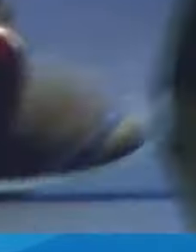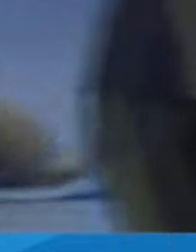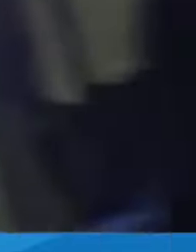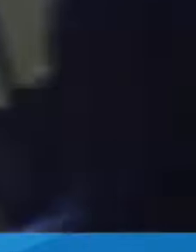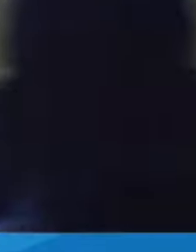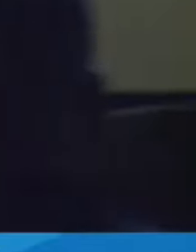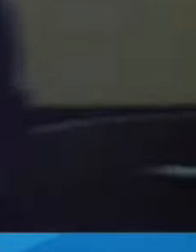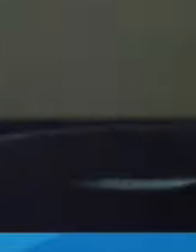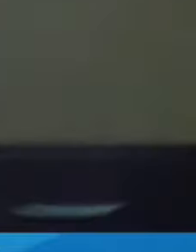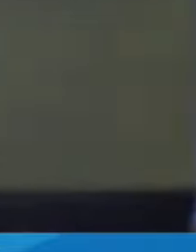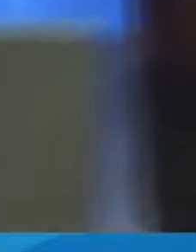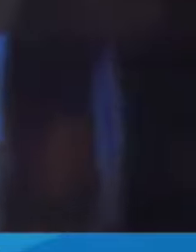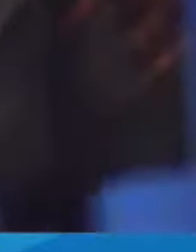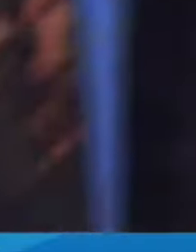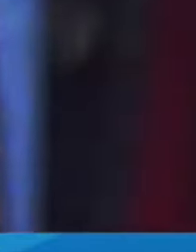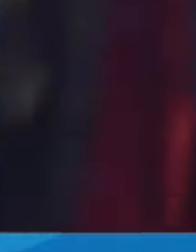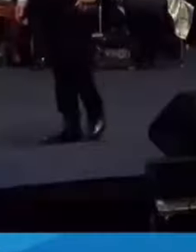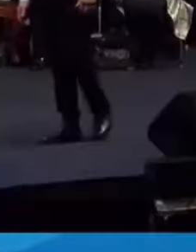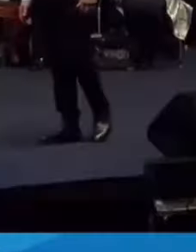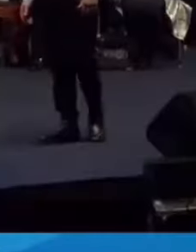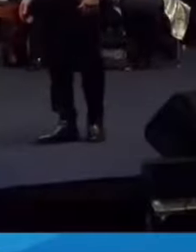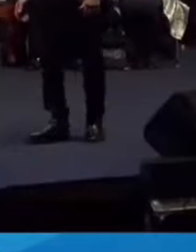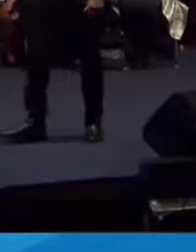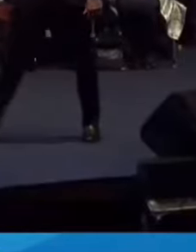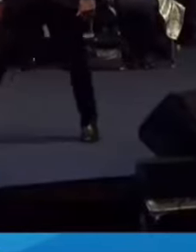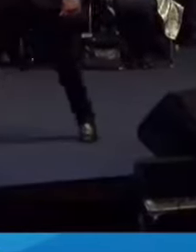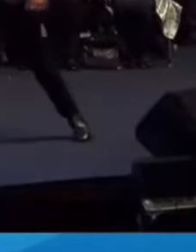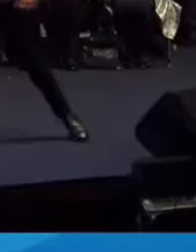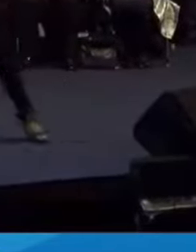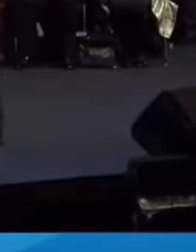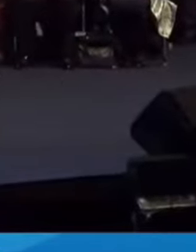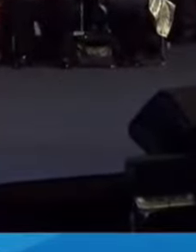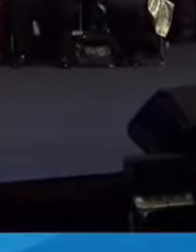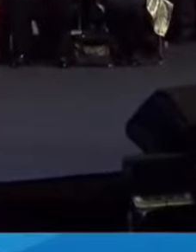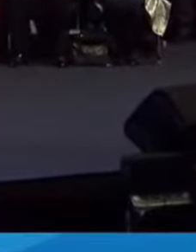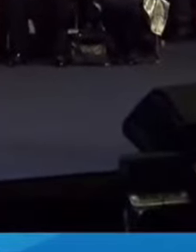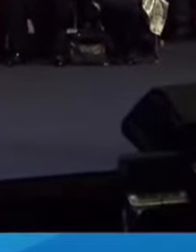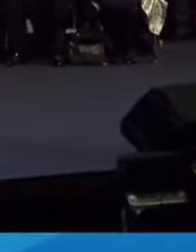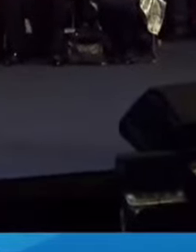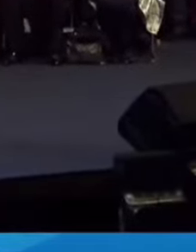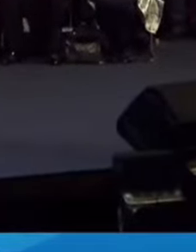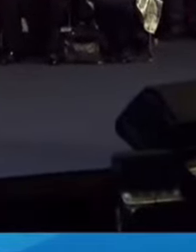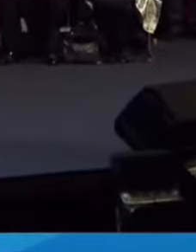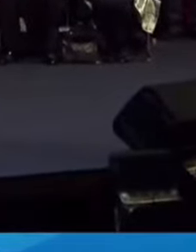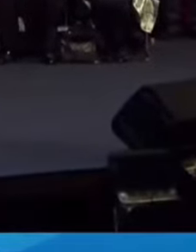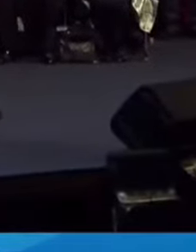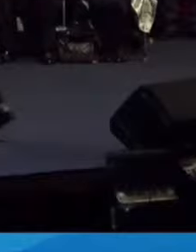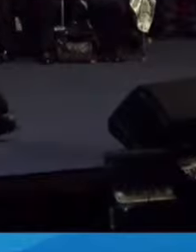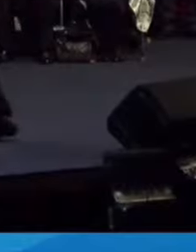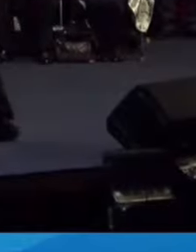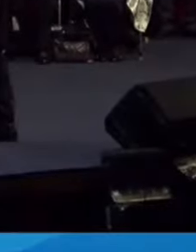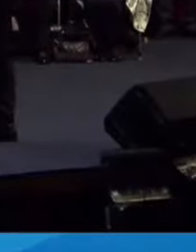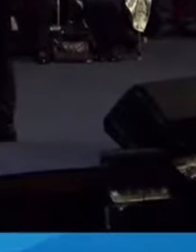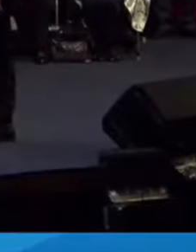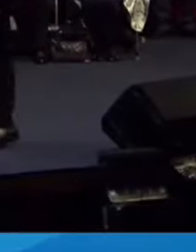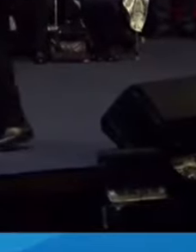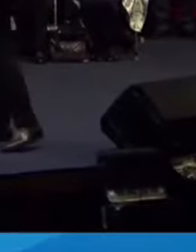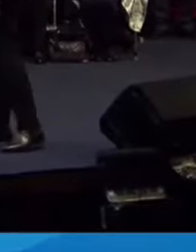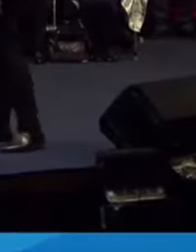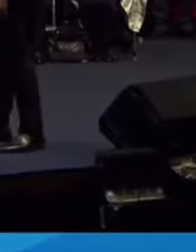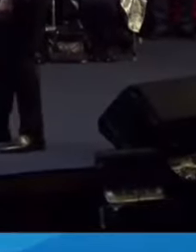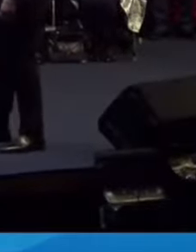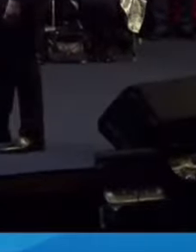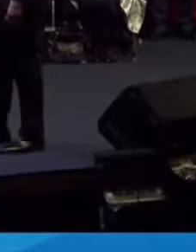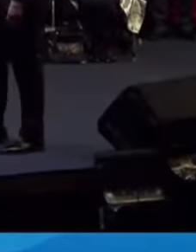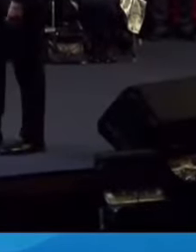doctor said the doctor said what the doctor said that the the water the source of the water could